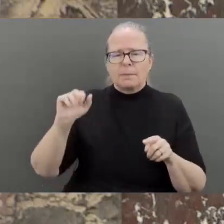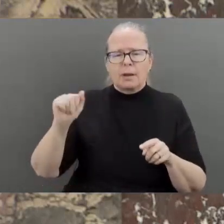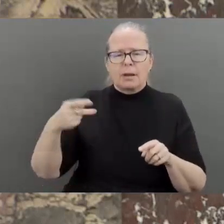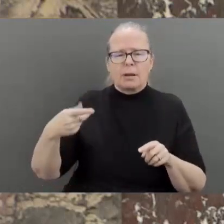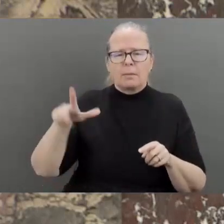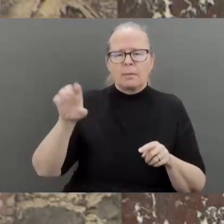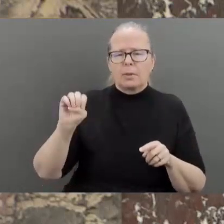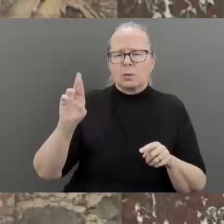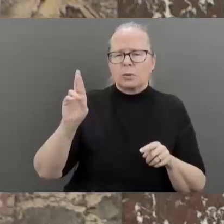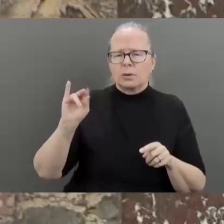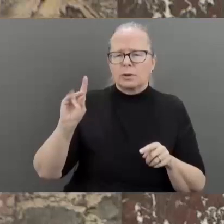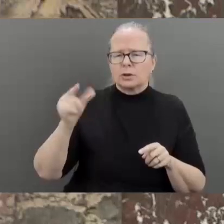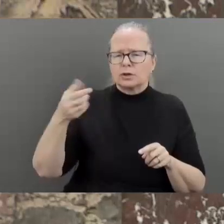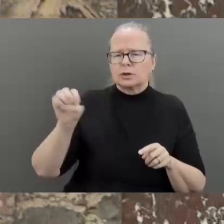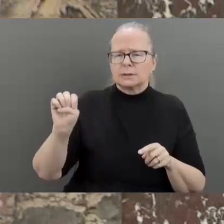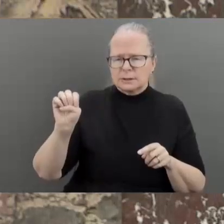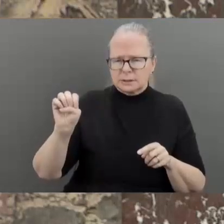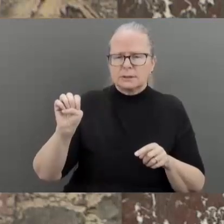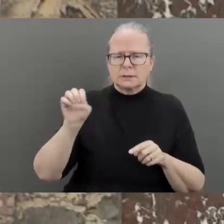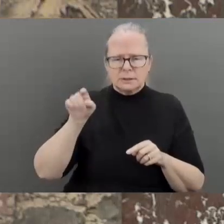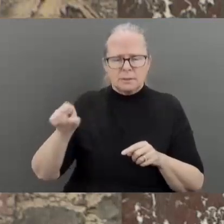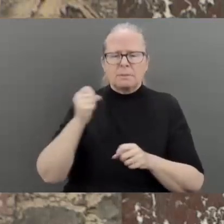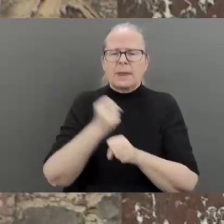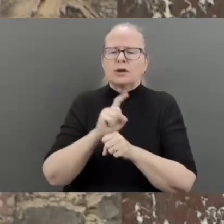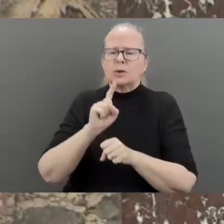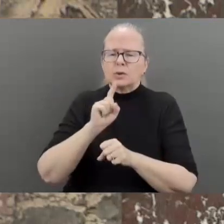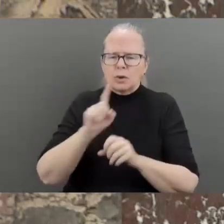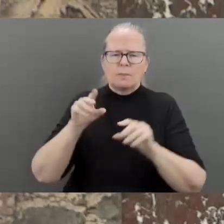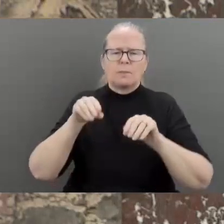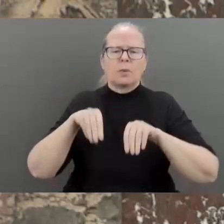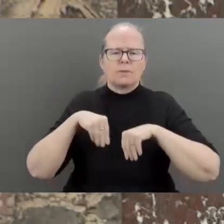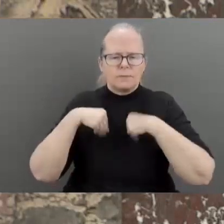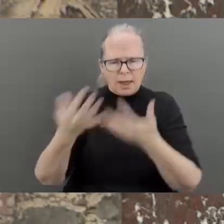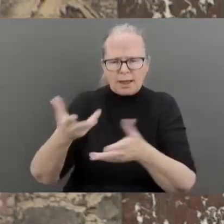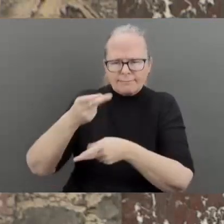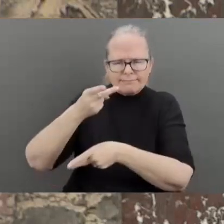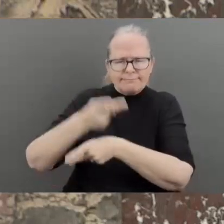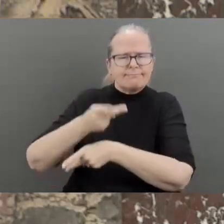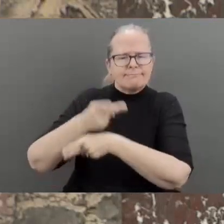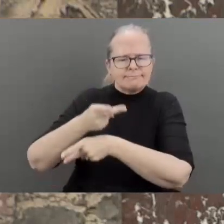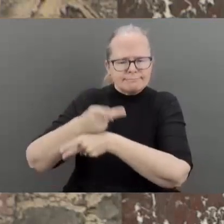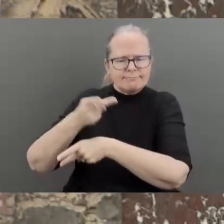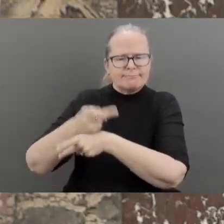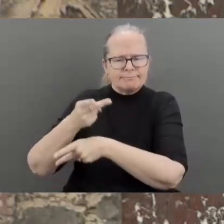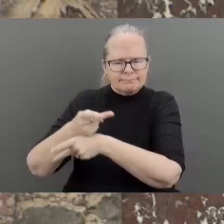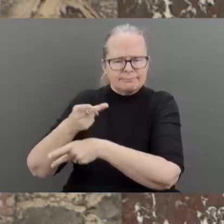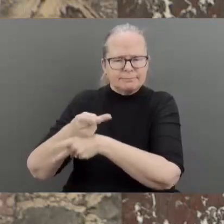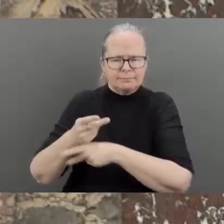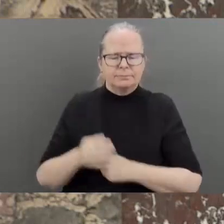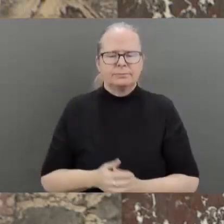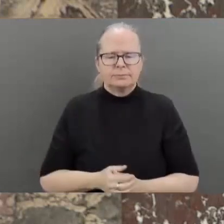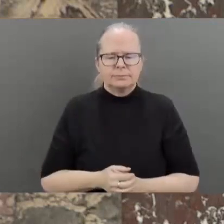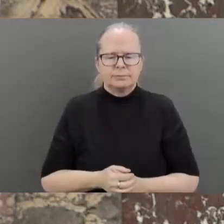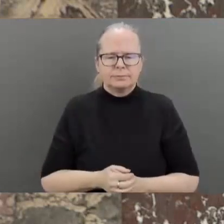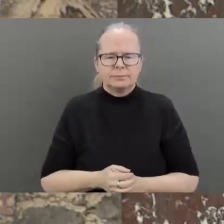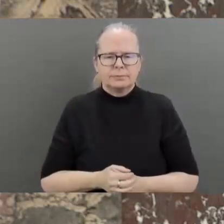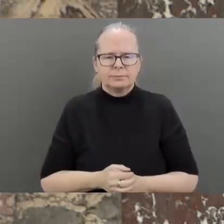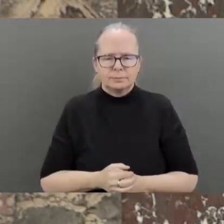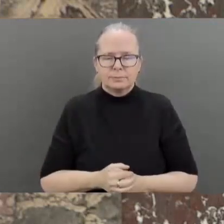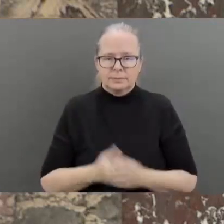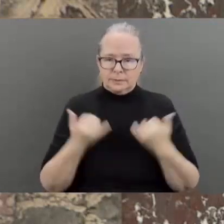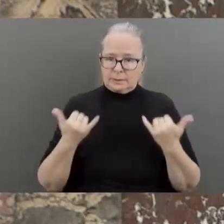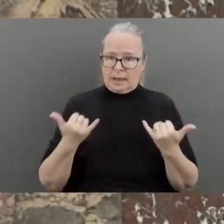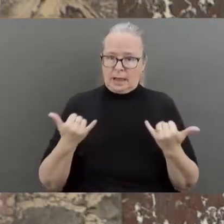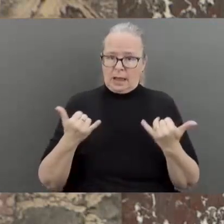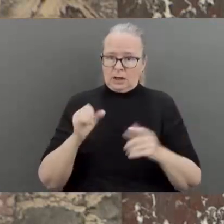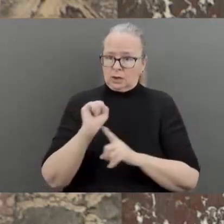we're headed in the right direction, Honourable Speaker. But with that said, you get incidents like this, it shakes people's confidence, rightly so. Everyone needs to be